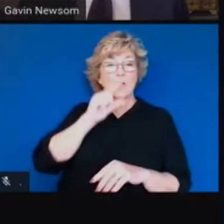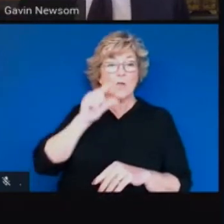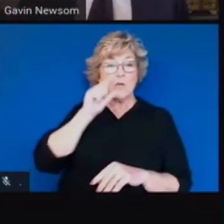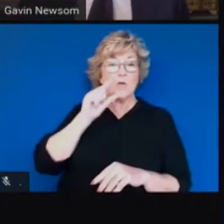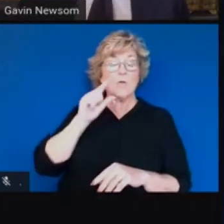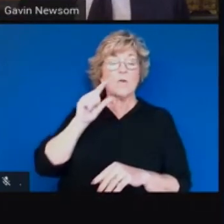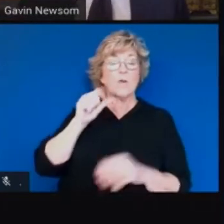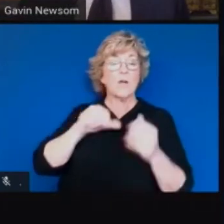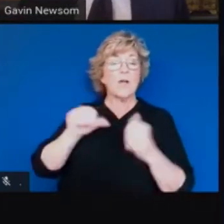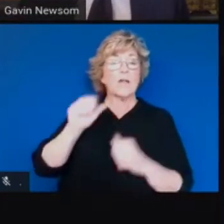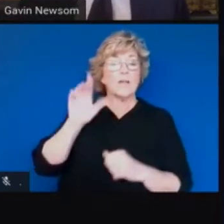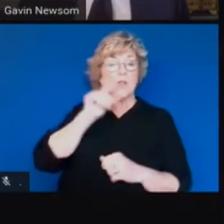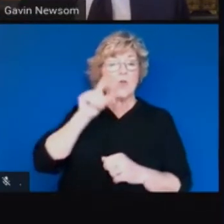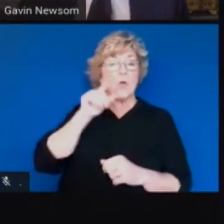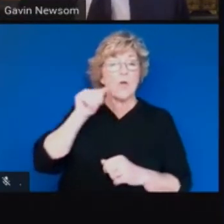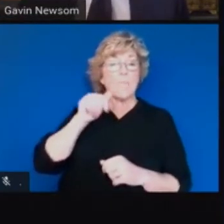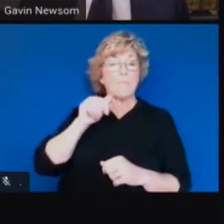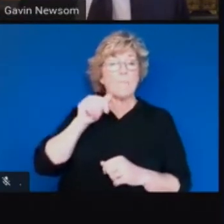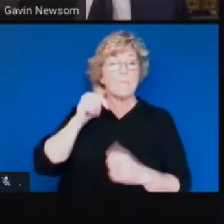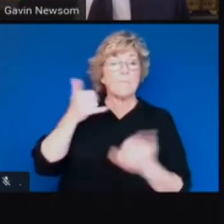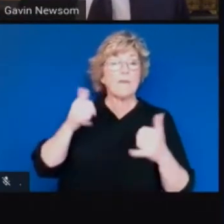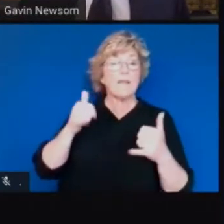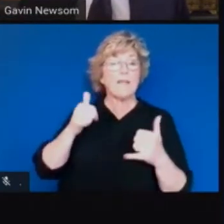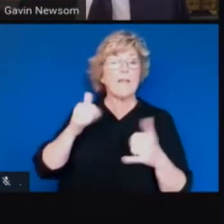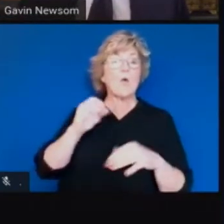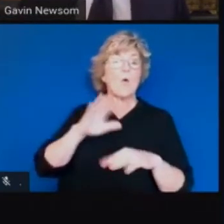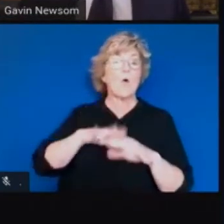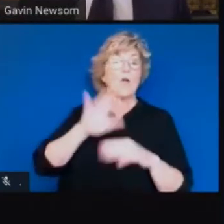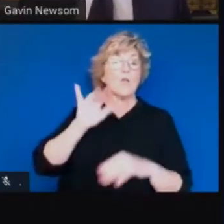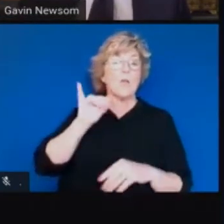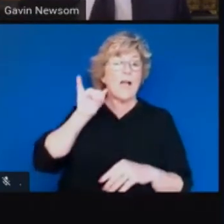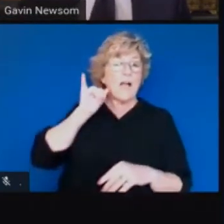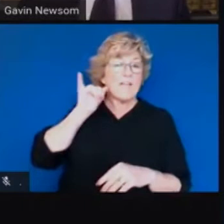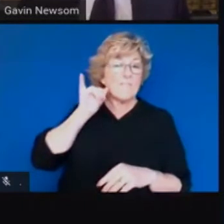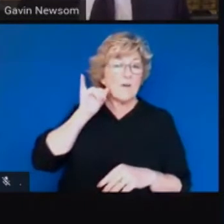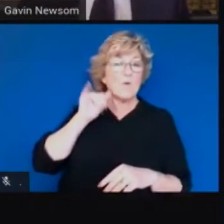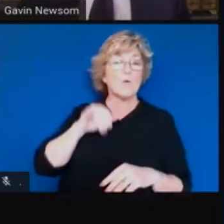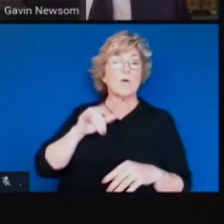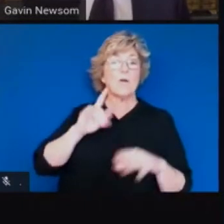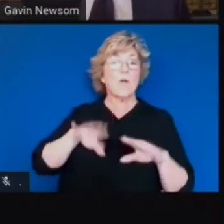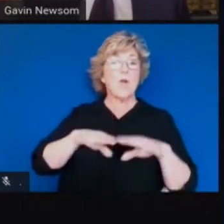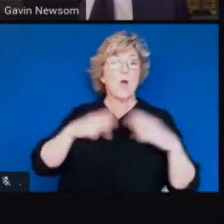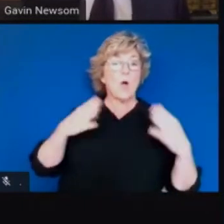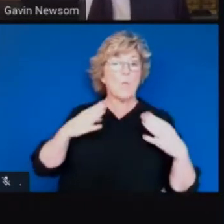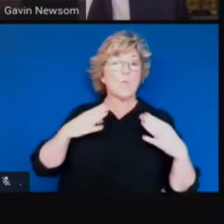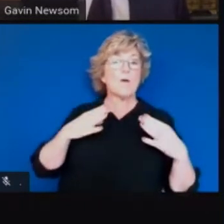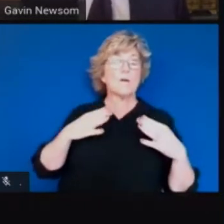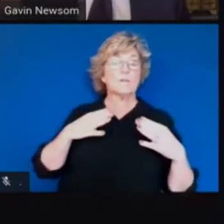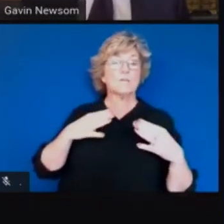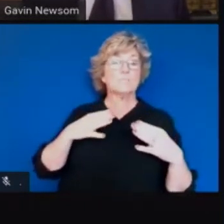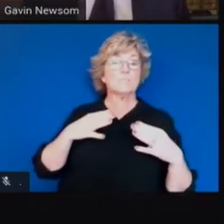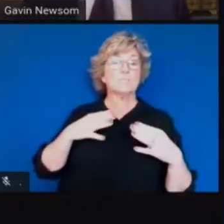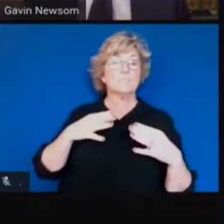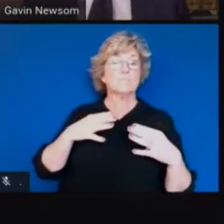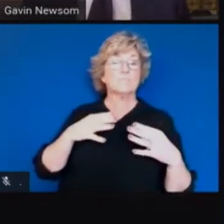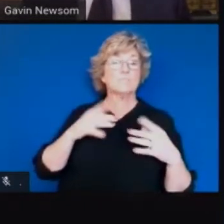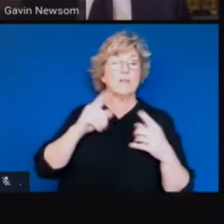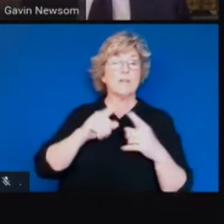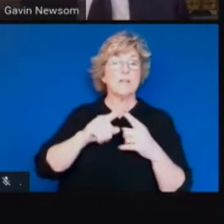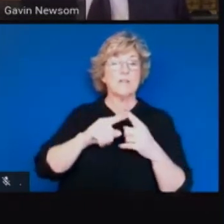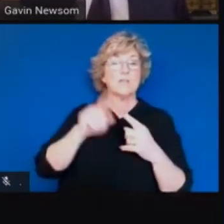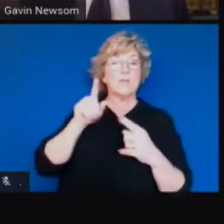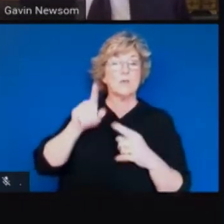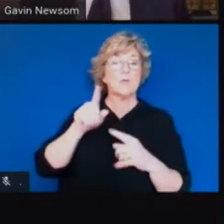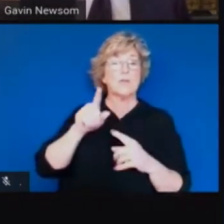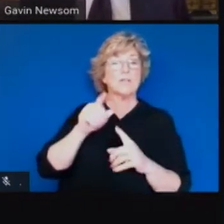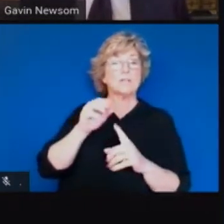Play their app, or you can just go on your iPhone and simple open of the settings, and you just go to the exposure